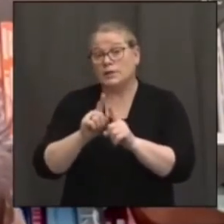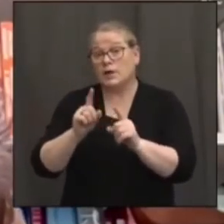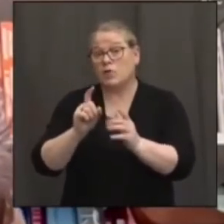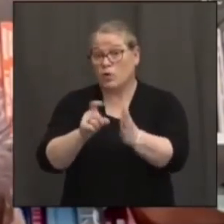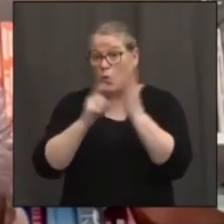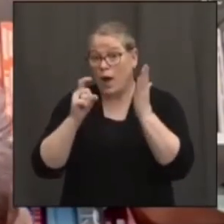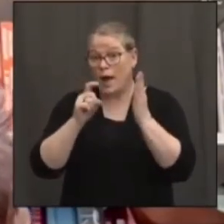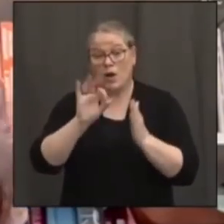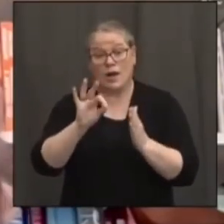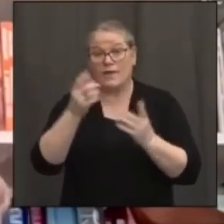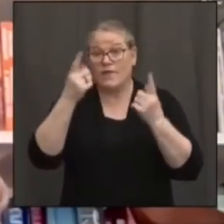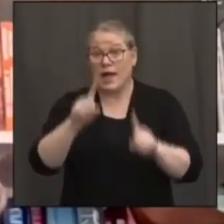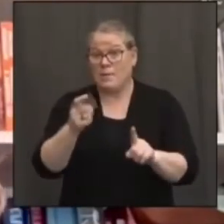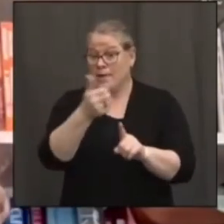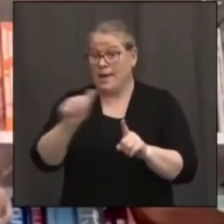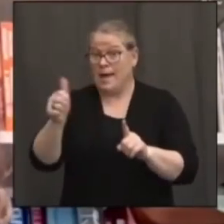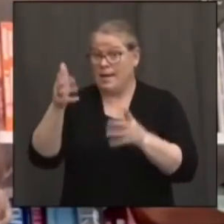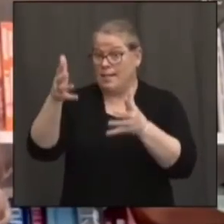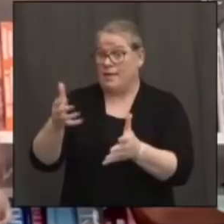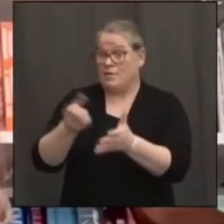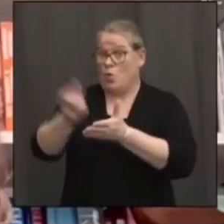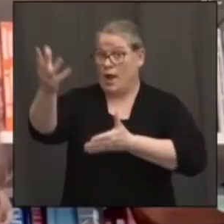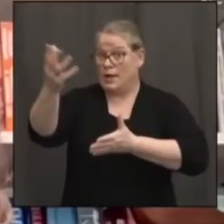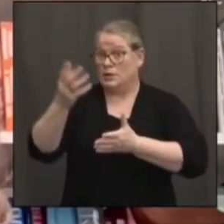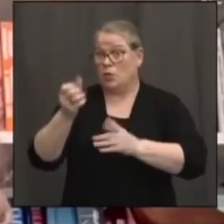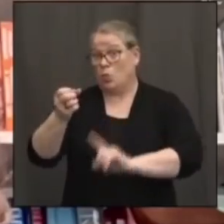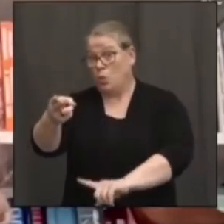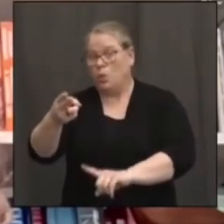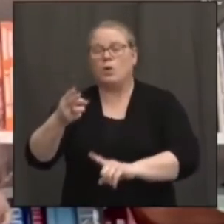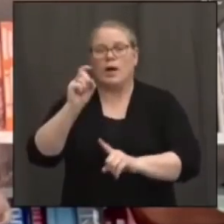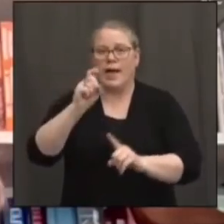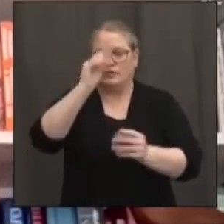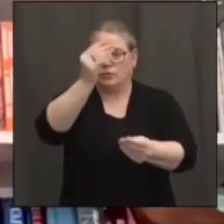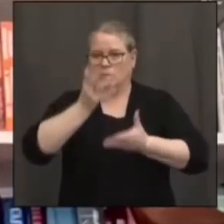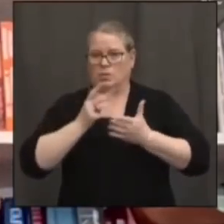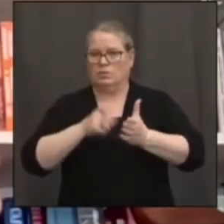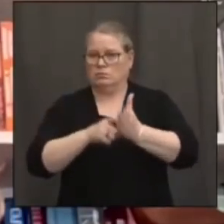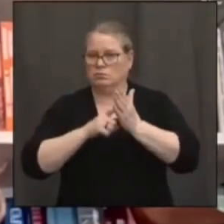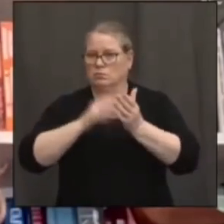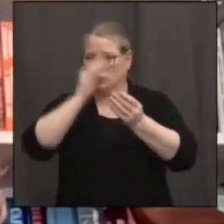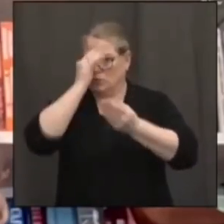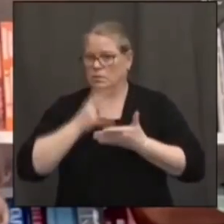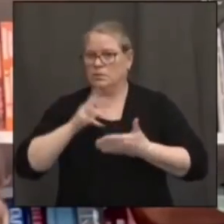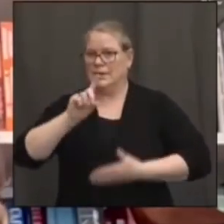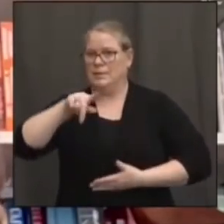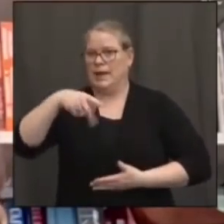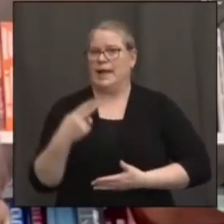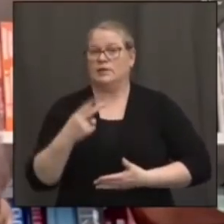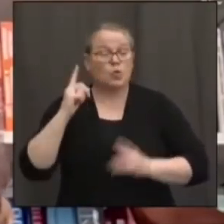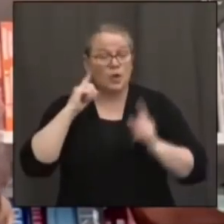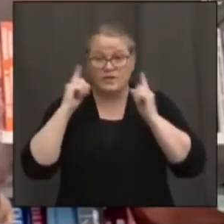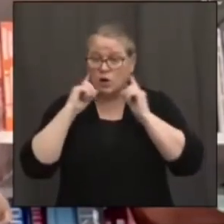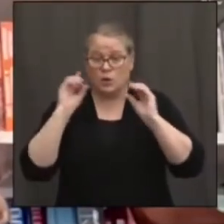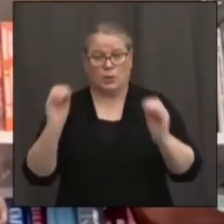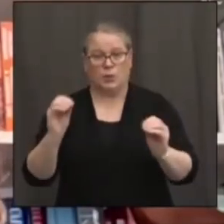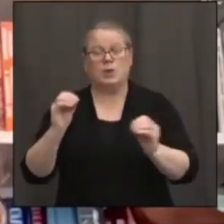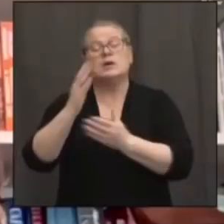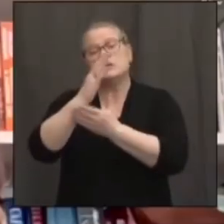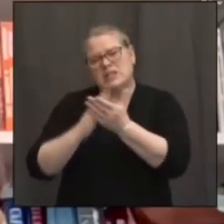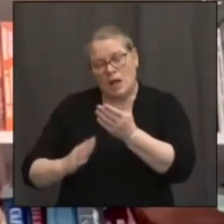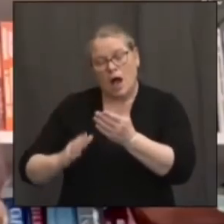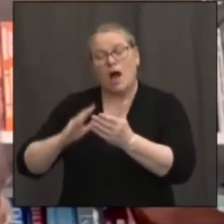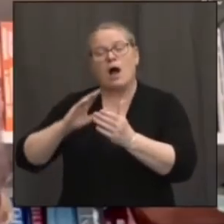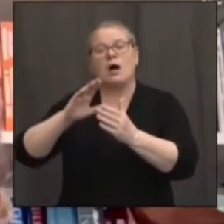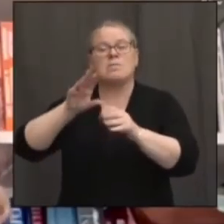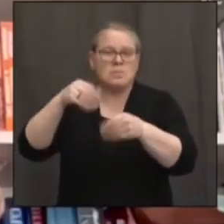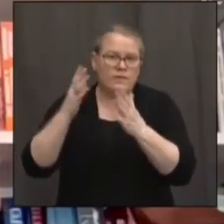of any wastage, and we are not hearing about wastage of vaccine. We are hearing about some providers that have a few doses left at the end of the day,